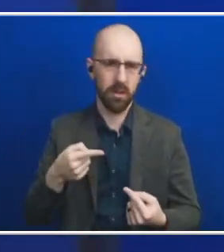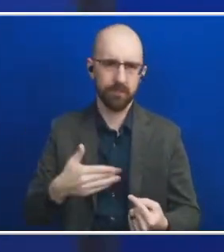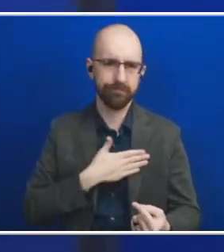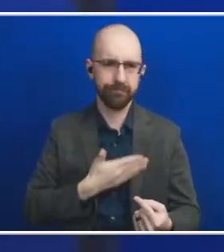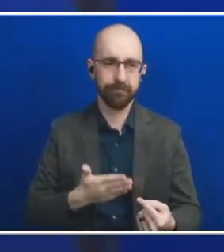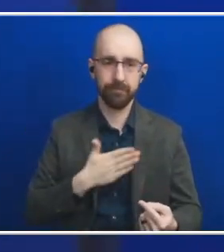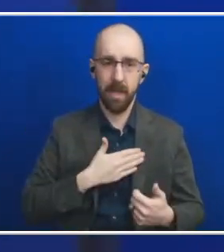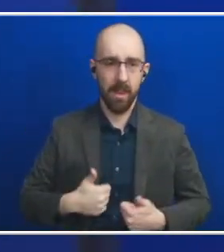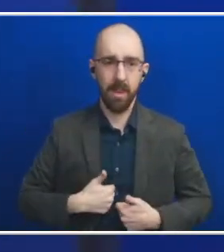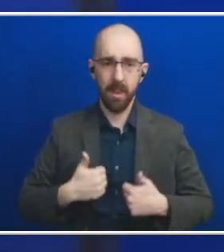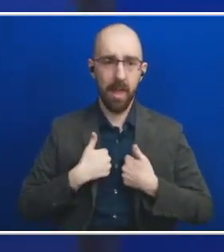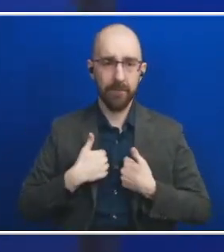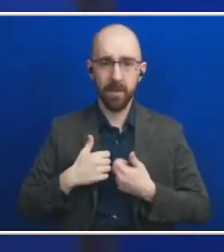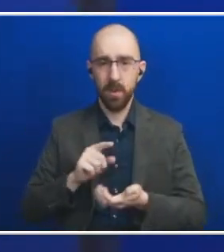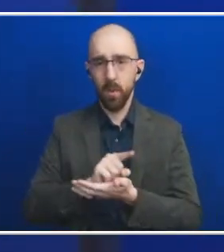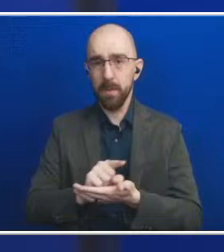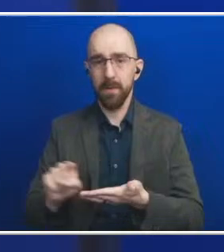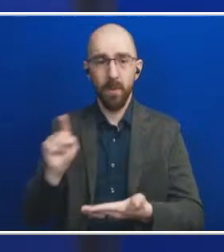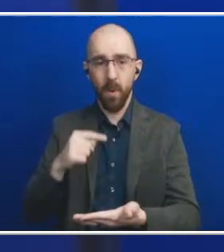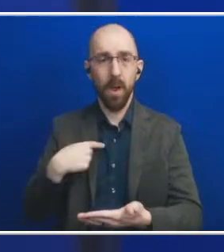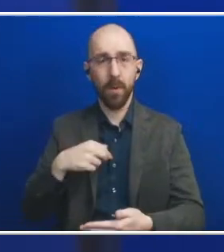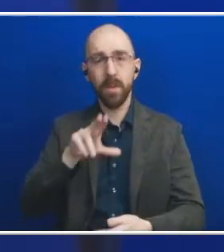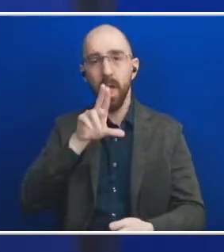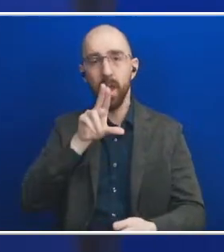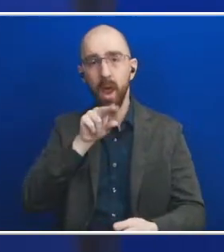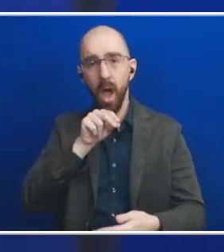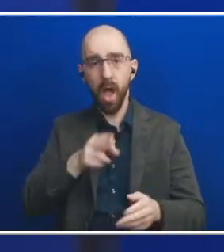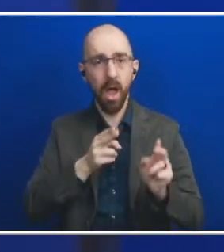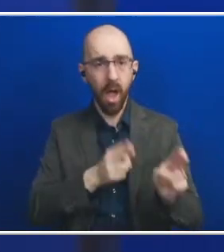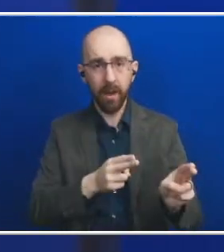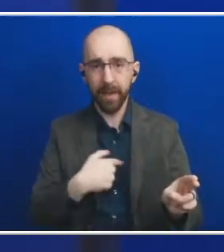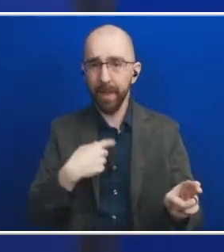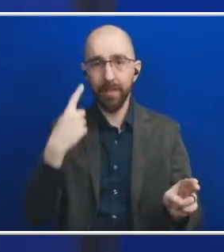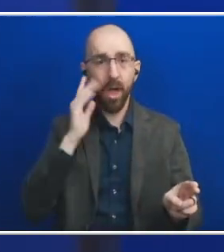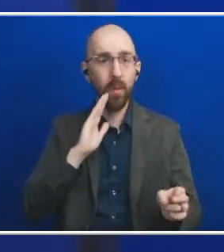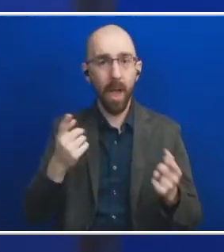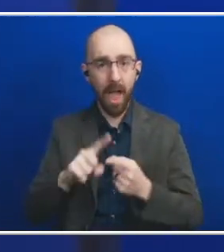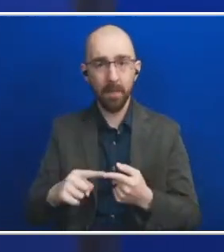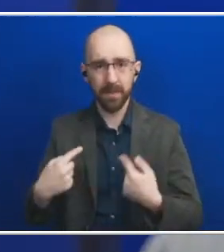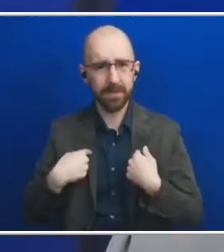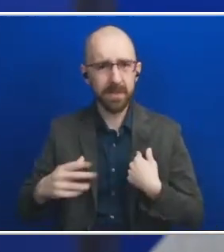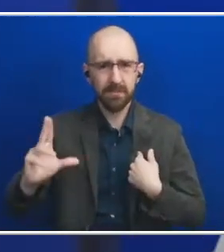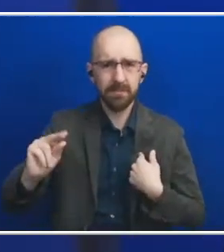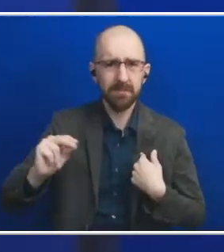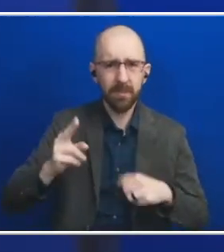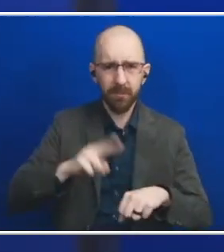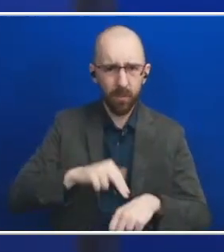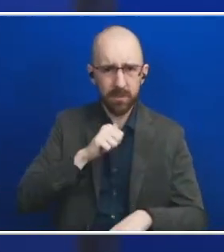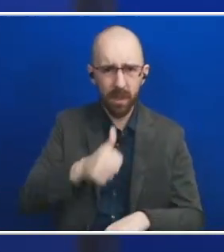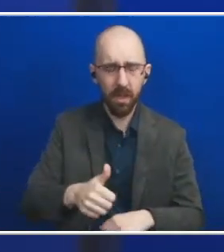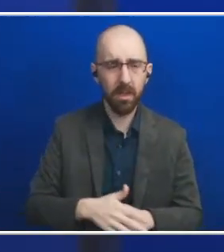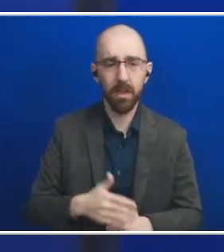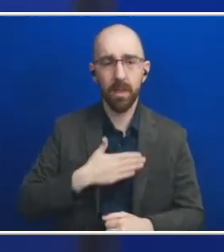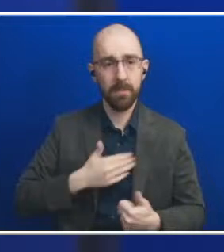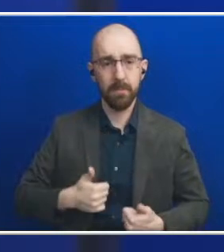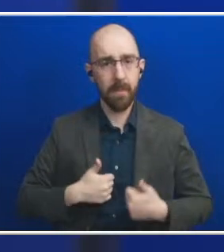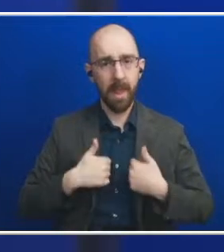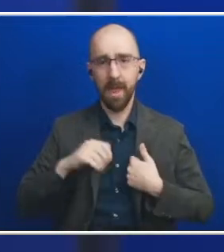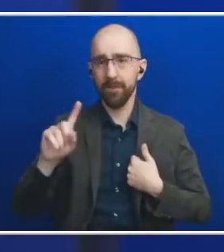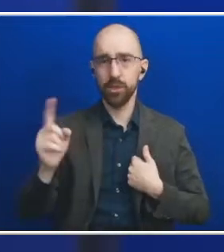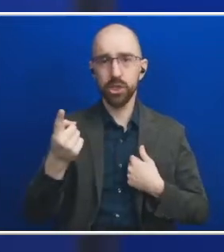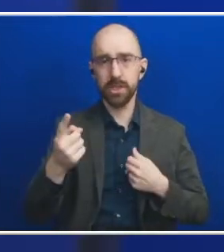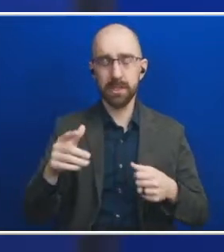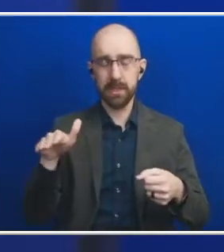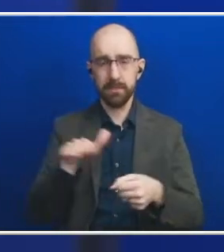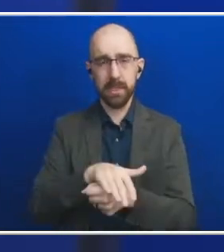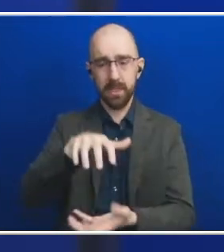week before I was out duck hunting with friends. Like, I didn't think this was going to happen to me. And my life just complete 180, in